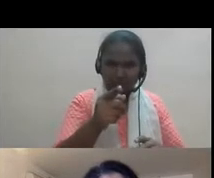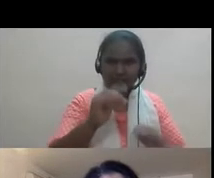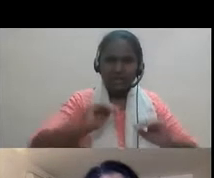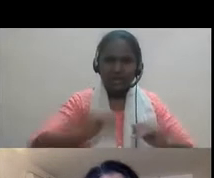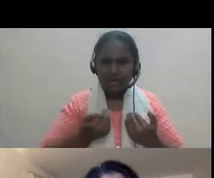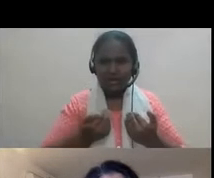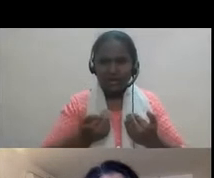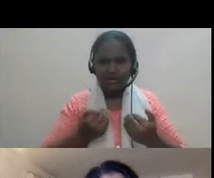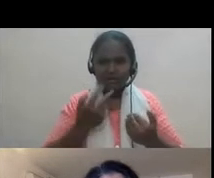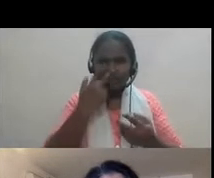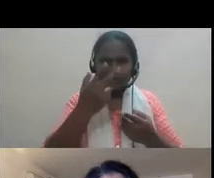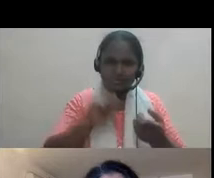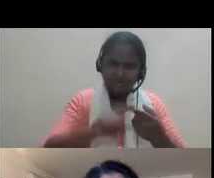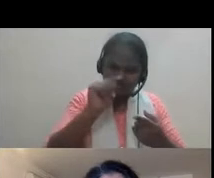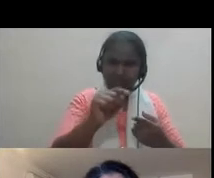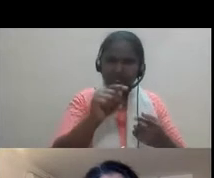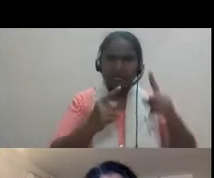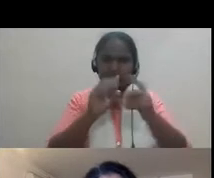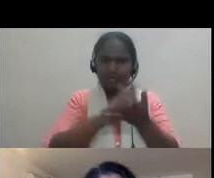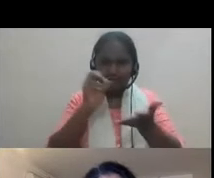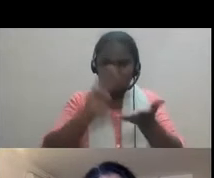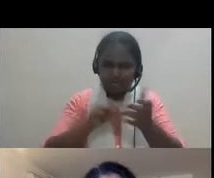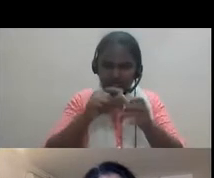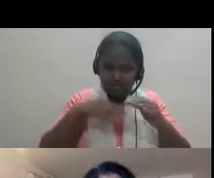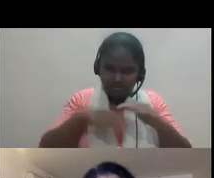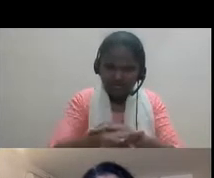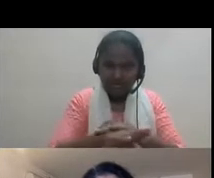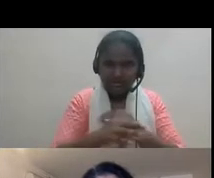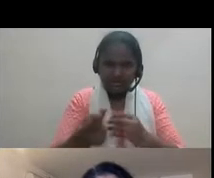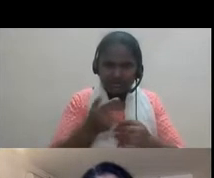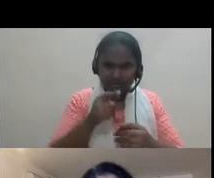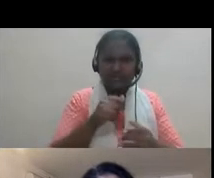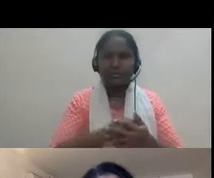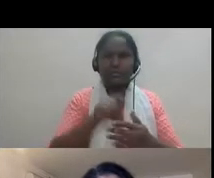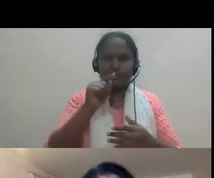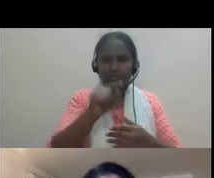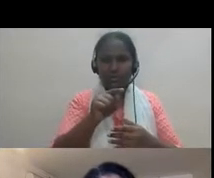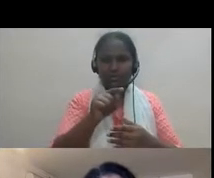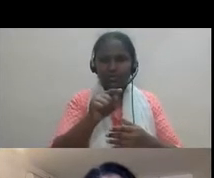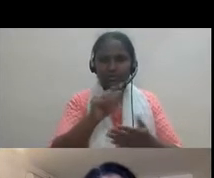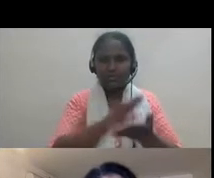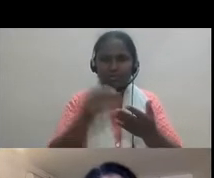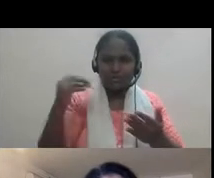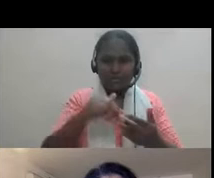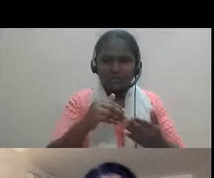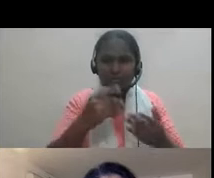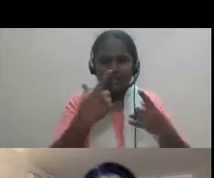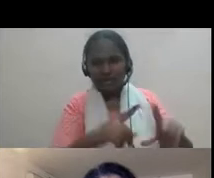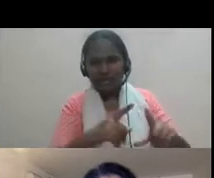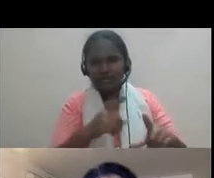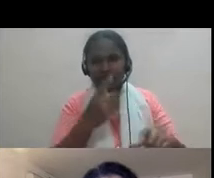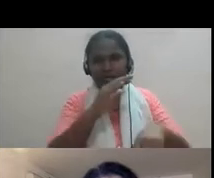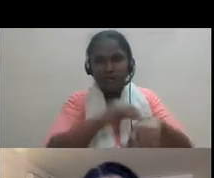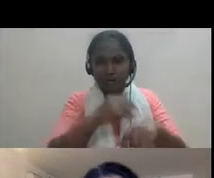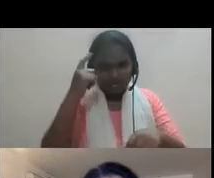we, for instance, that is Sant'Antonin entering La Menesunda, and that is a historical photo on the left. So we took all